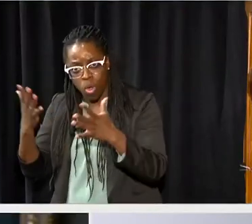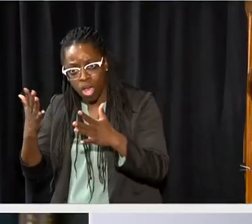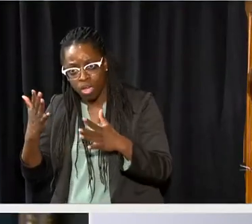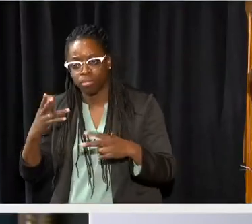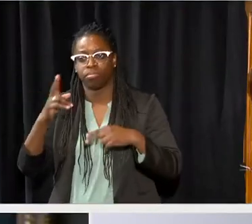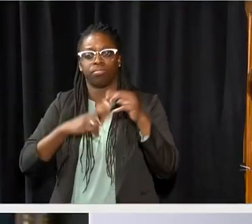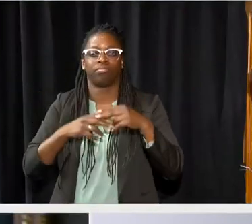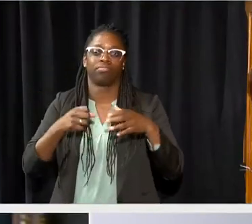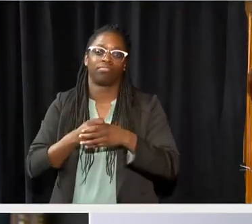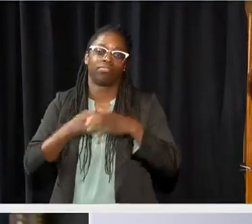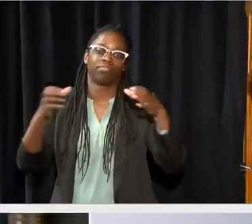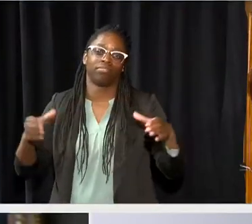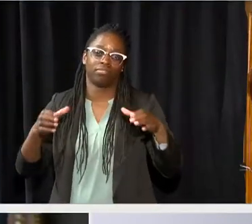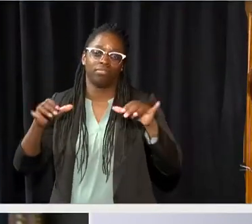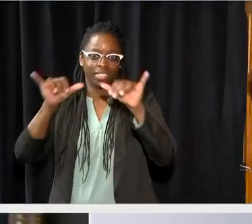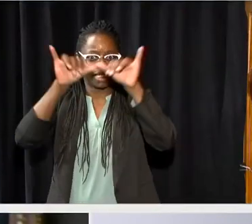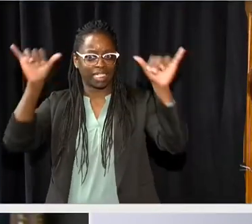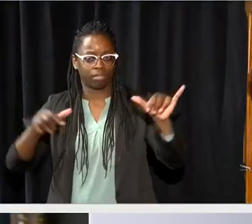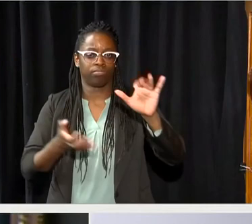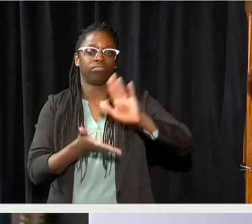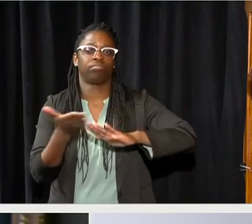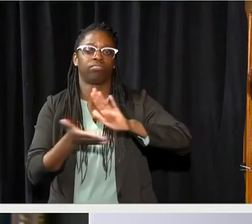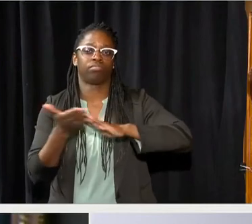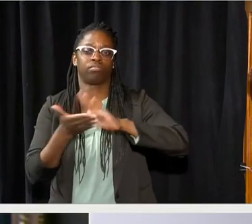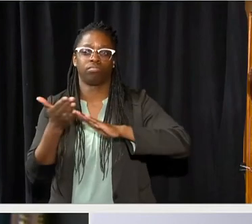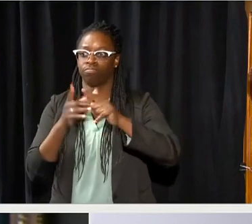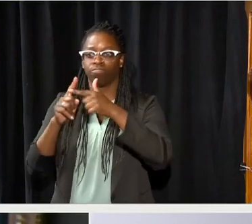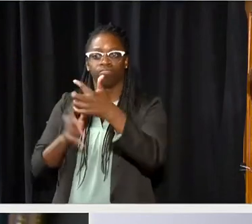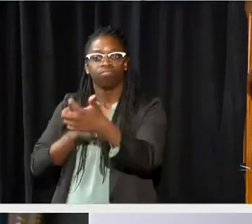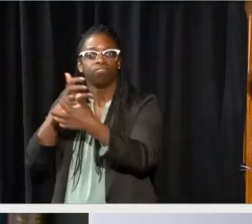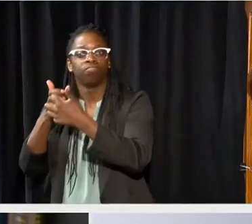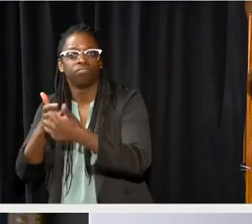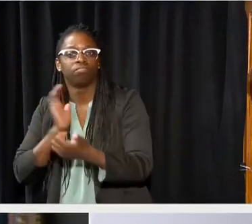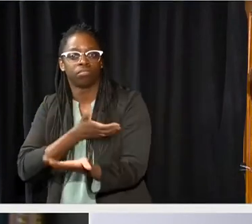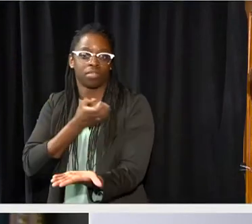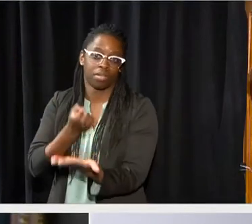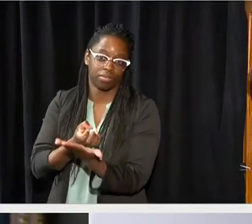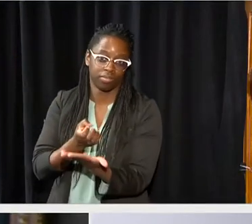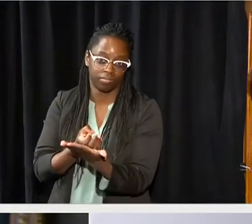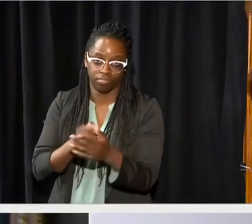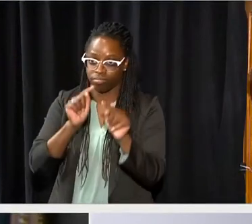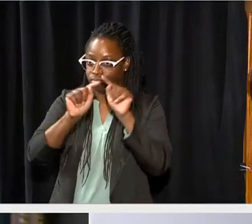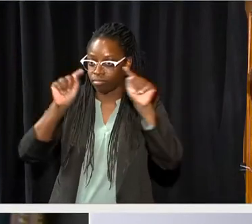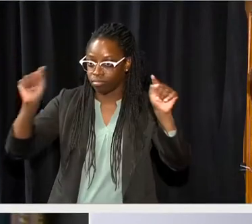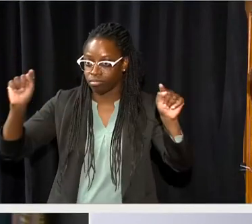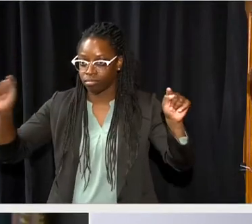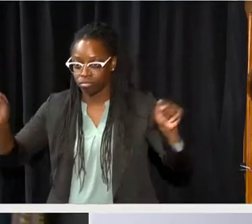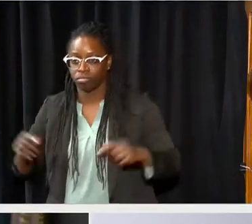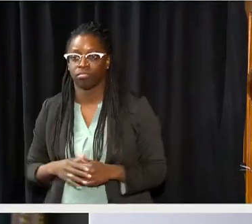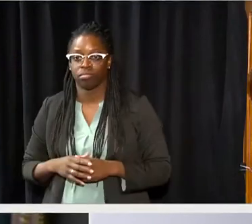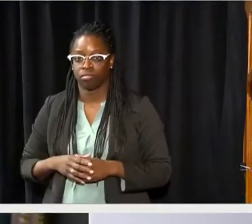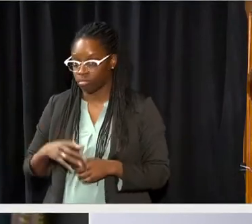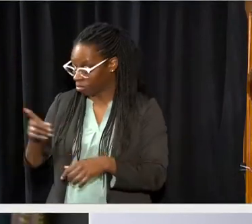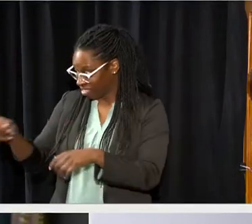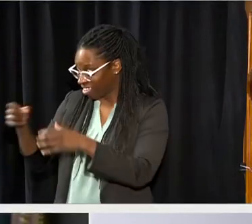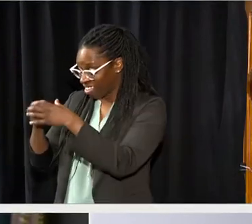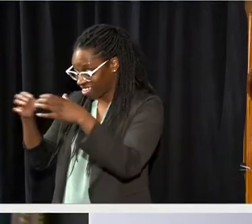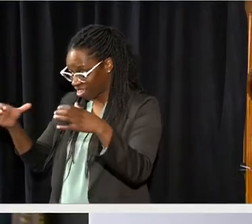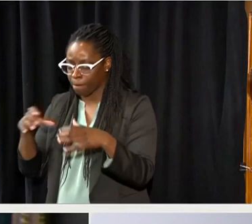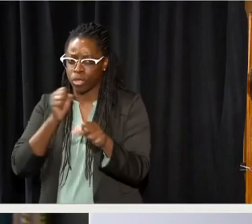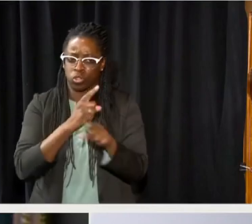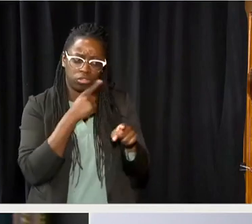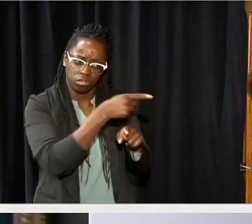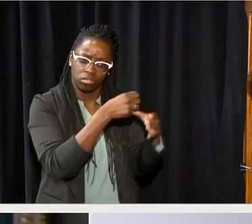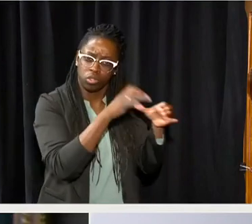a system that is worthy of our economy. It is imperative. We'll also establish a